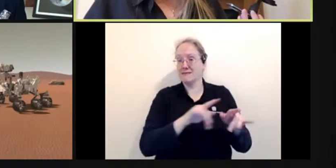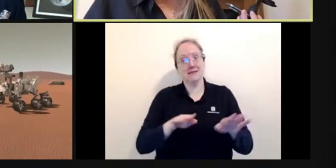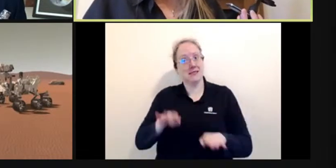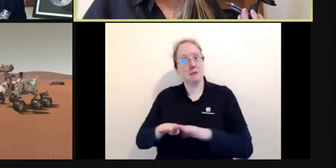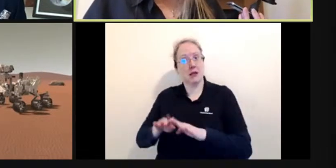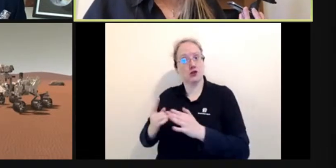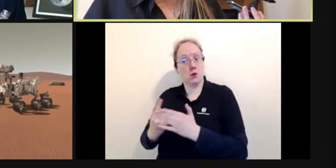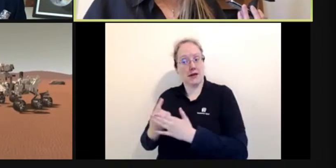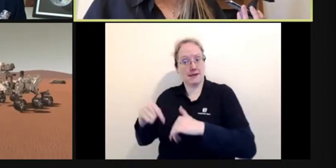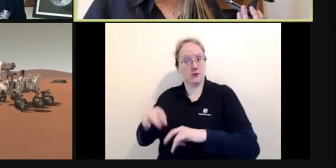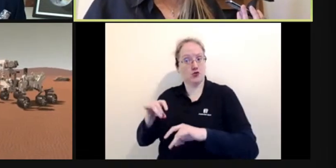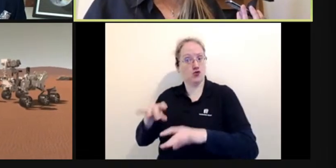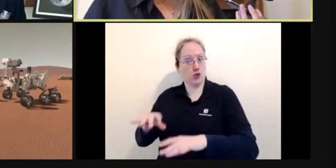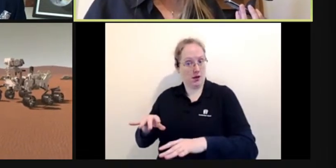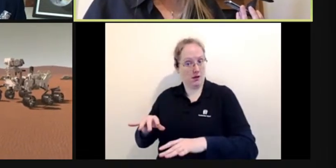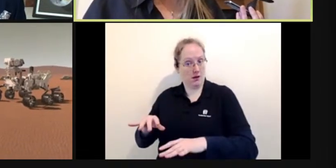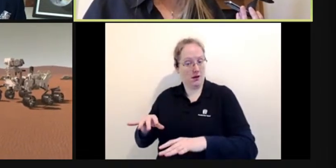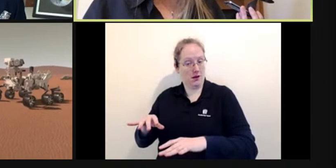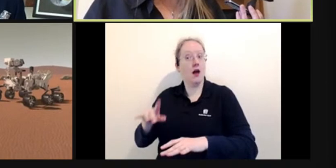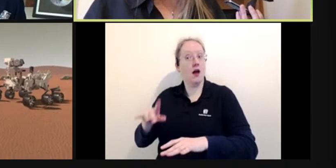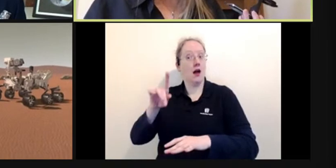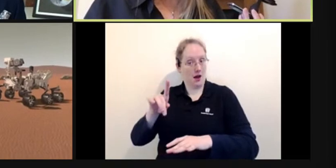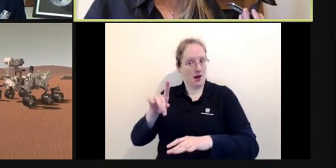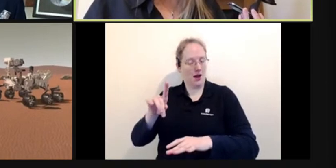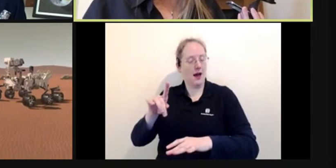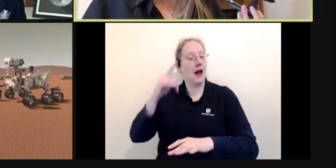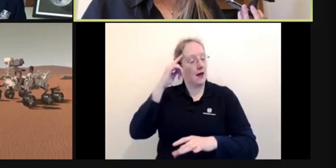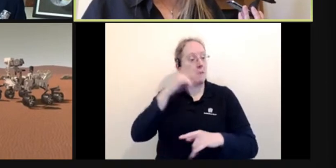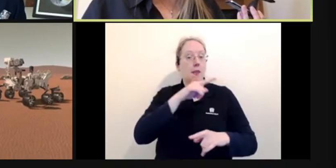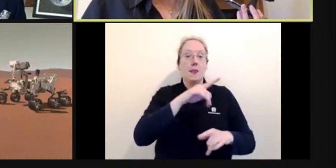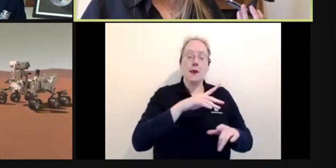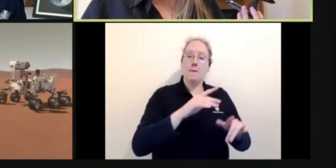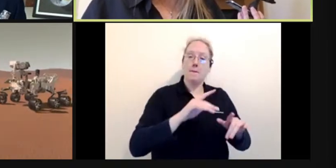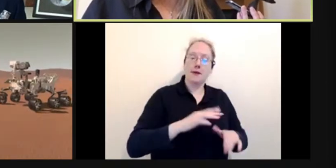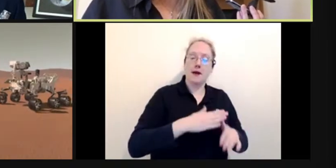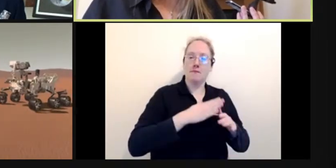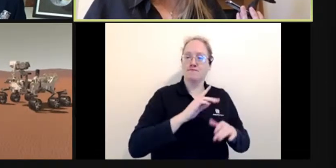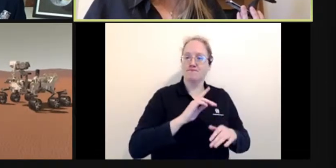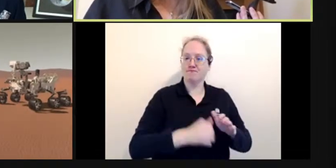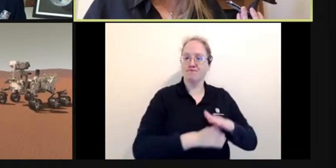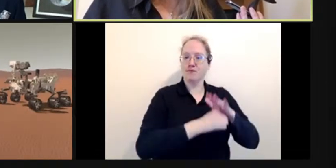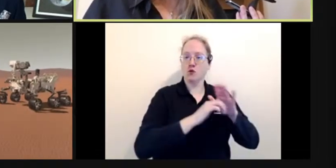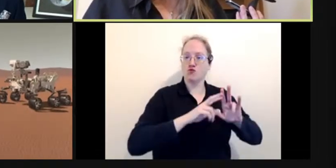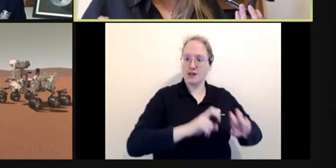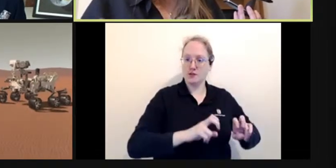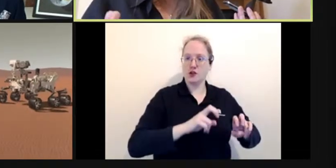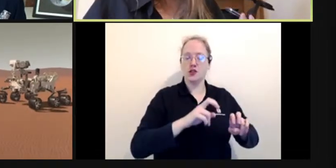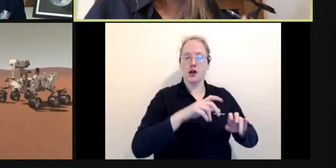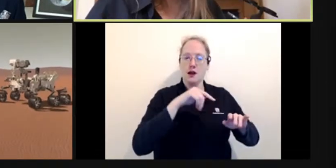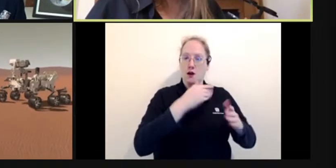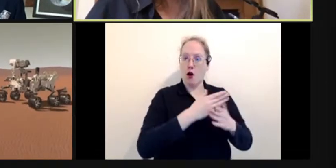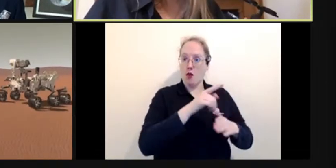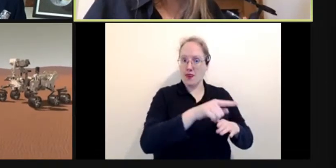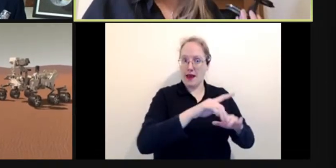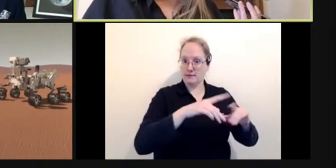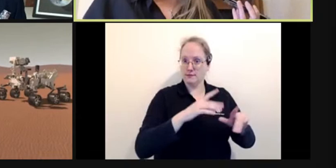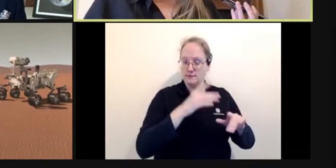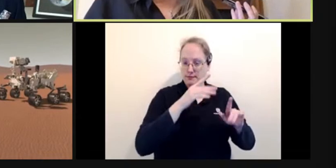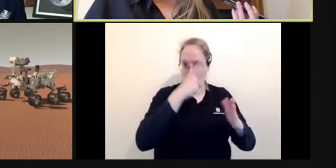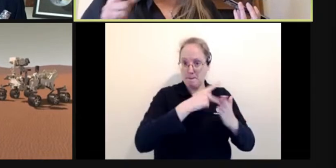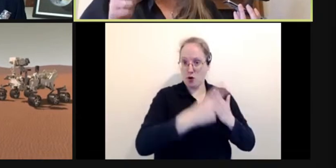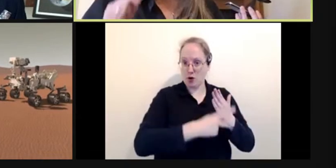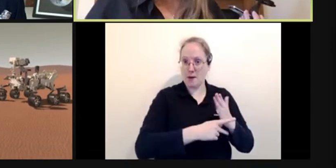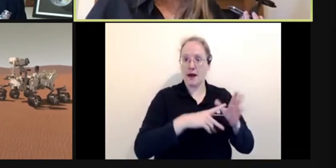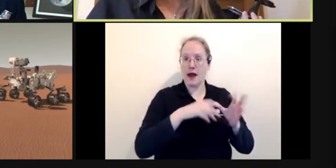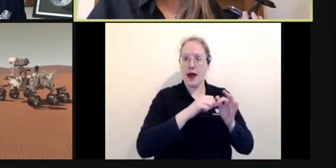of the principal investigators on the Perseverance mission, Dr. Abigail Allwood, actually designed one of the